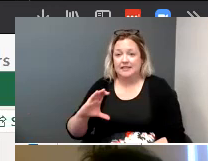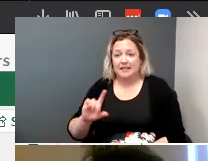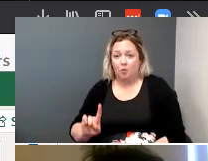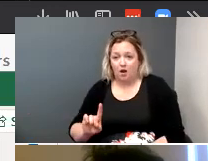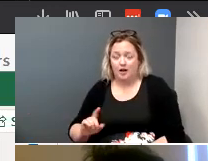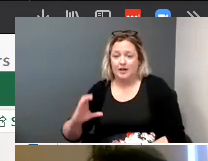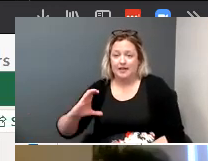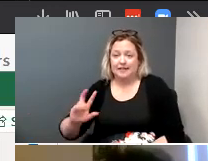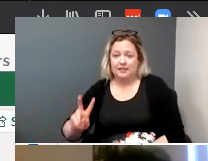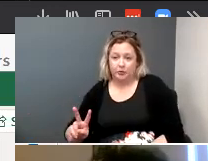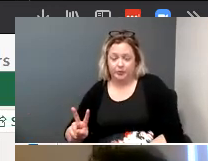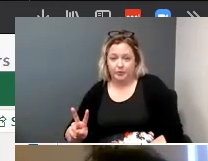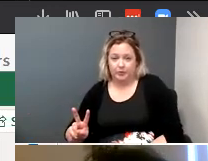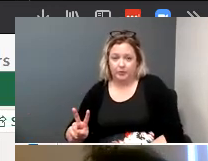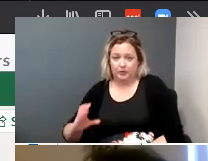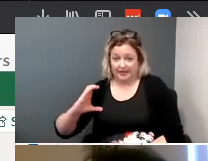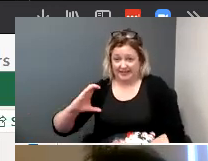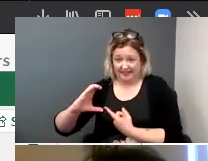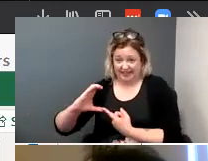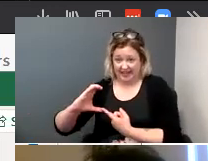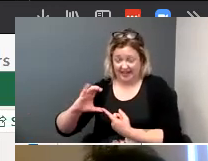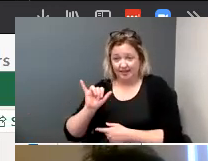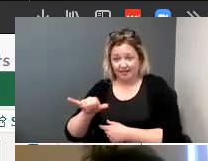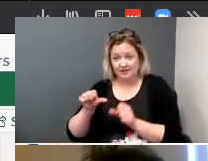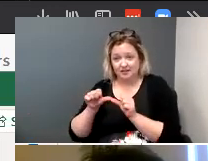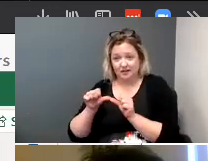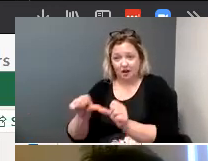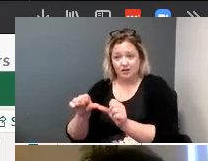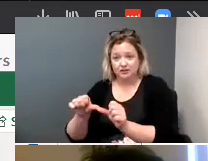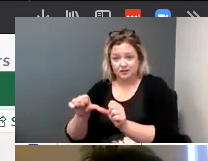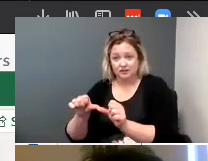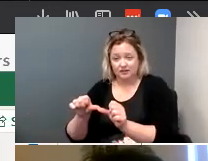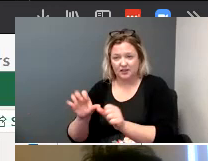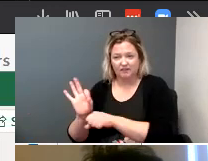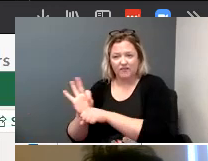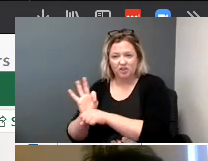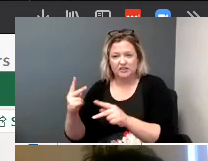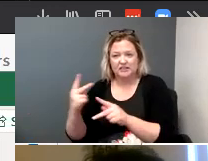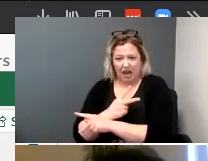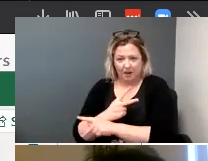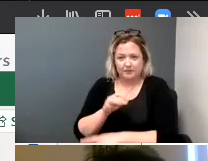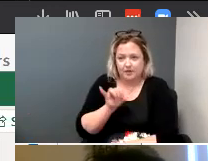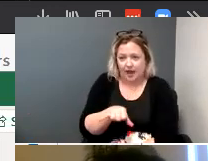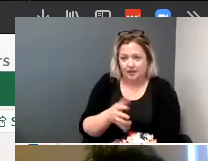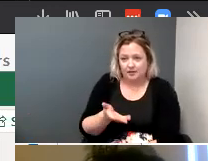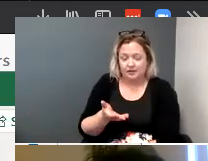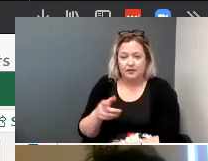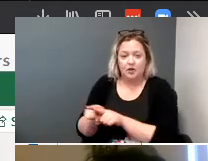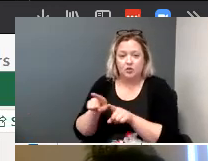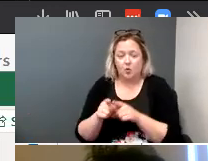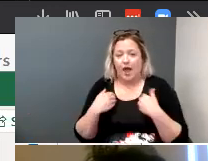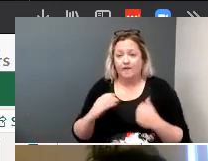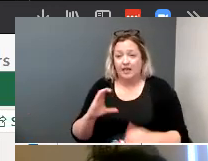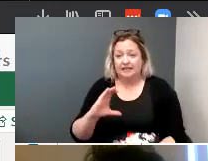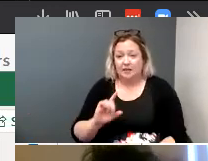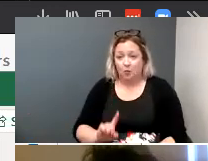the what we are multiplying our complexity equation. And we are also going, C1 and C2